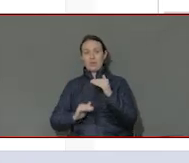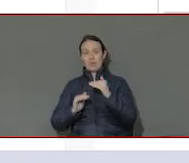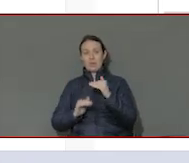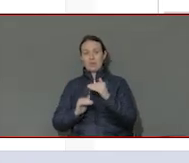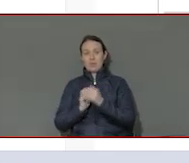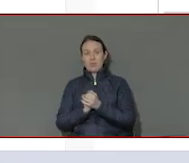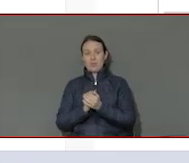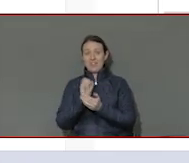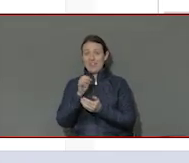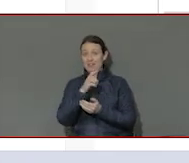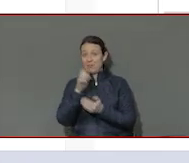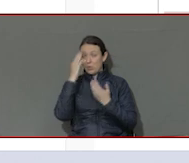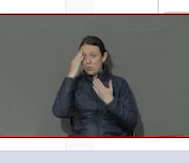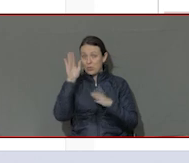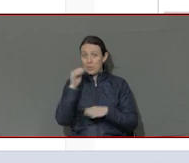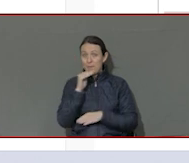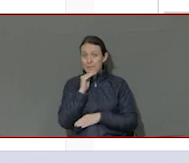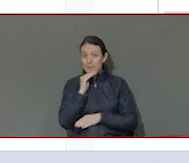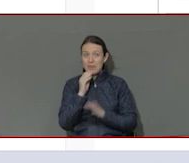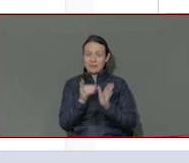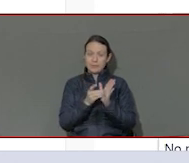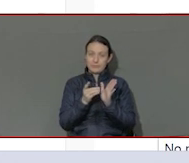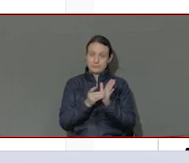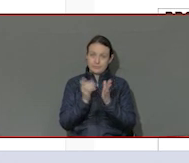is the foramen magnum, here it is.